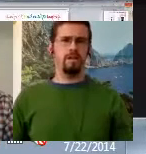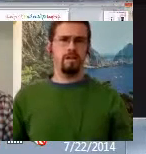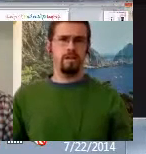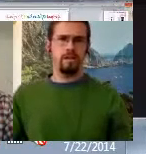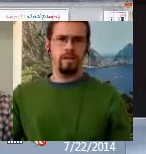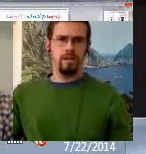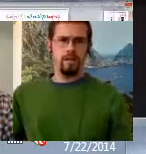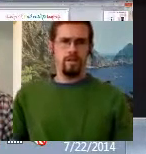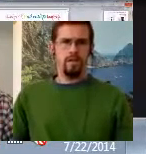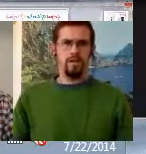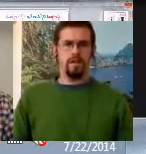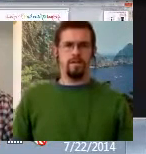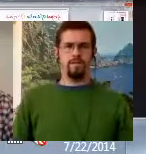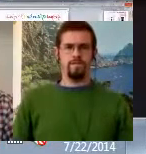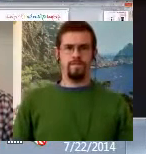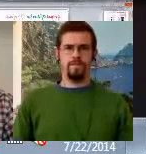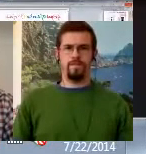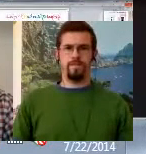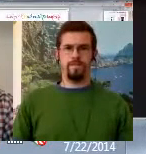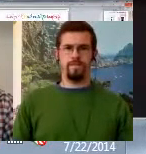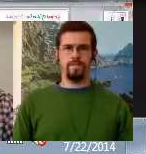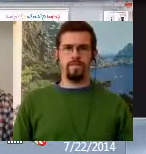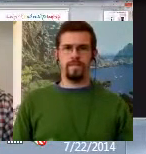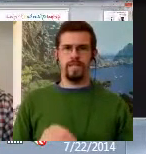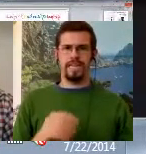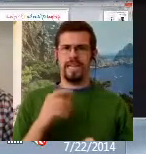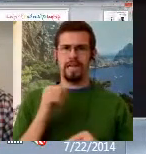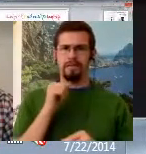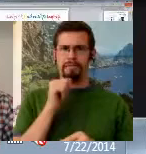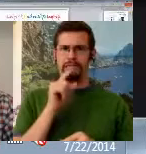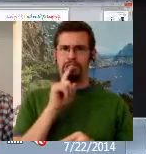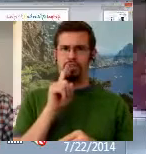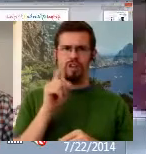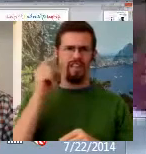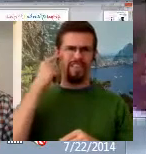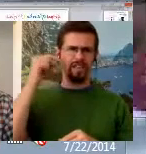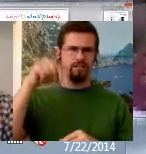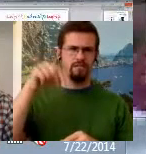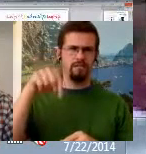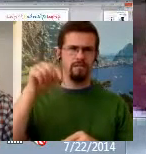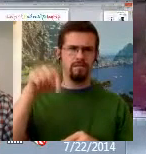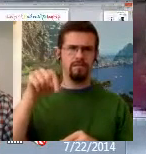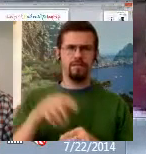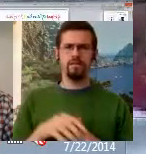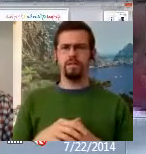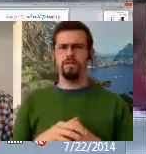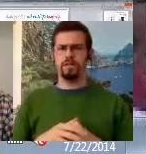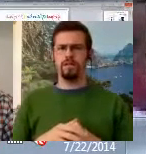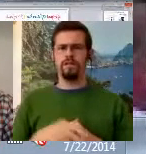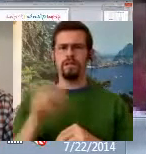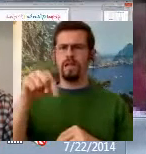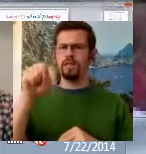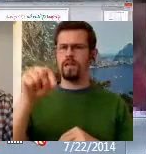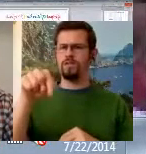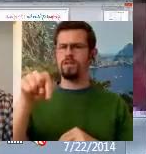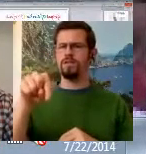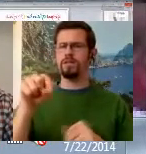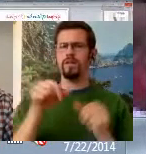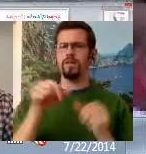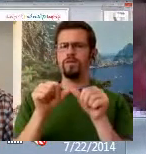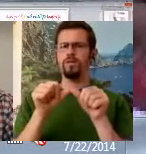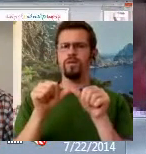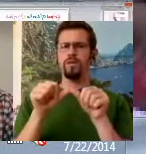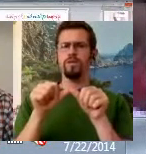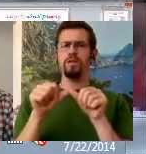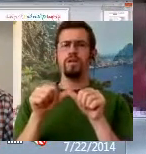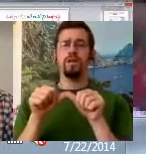I don't remember the number. It's, keep going. It's down there. Keep going. Oh, well. I think you did